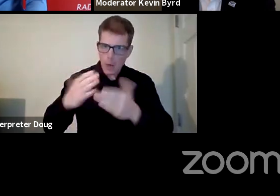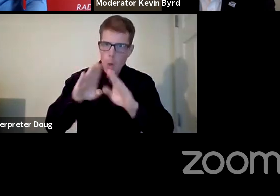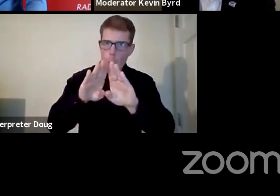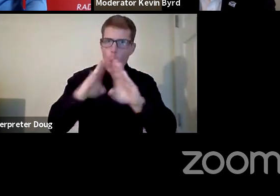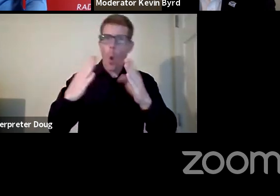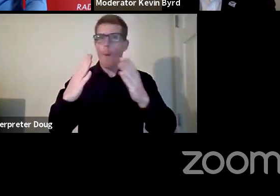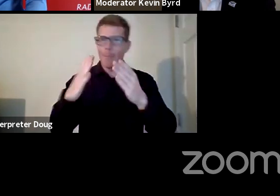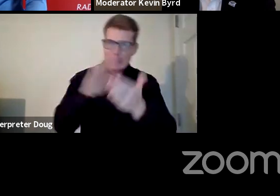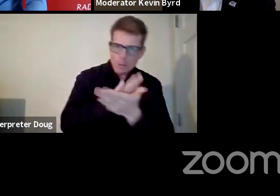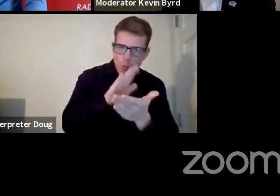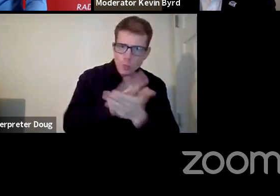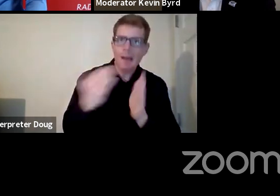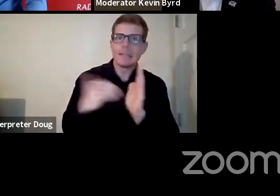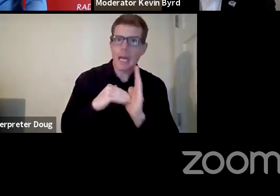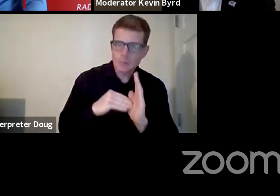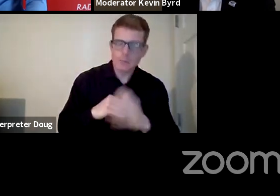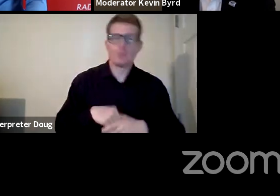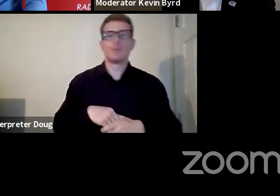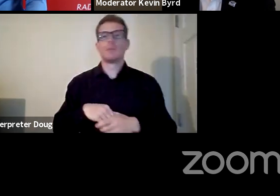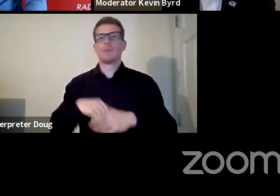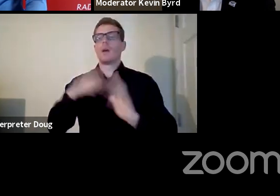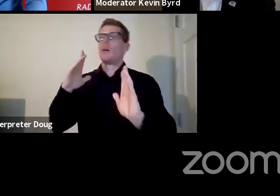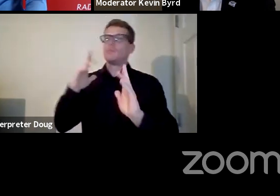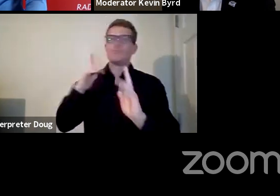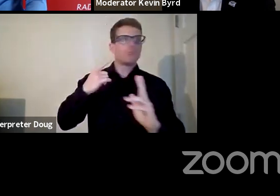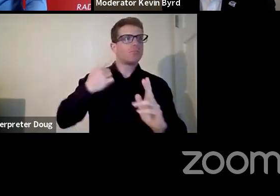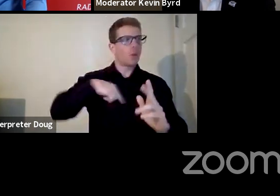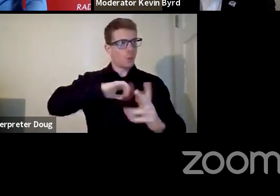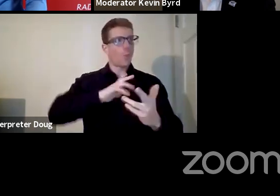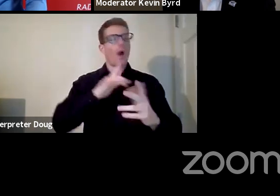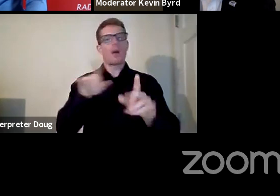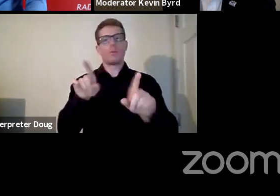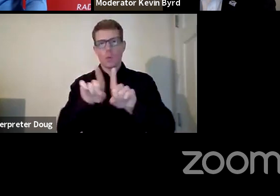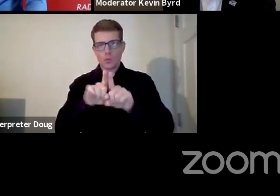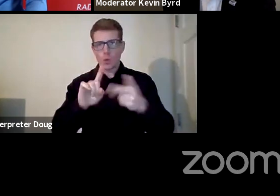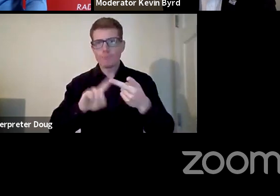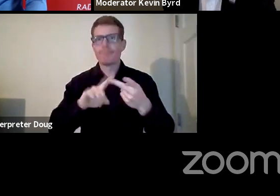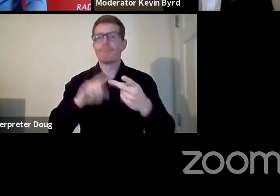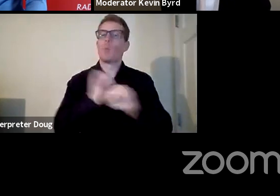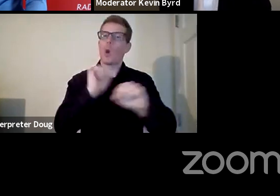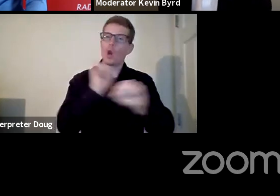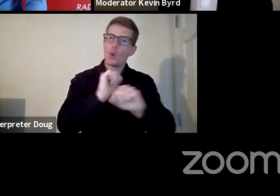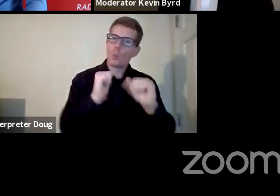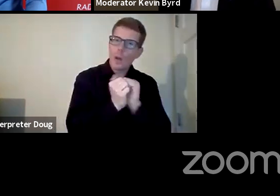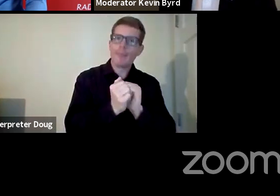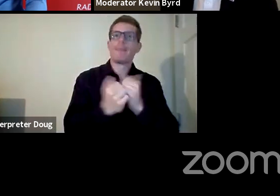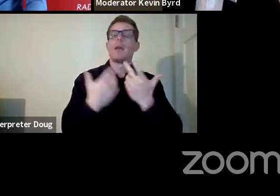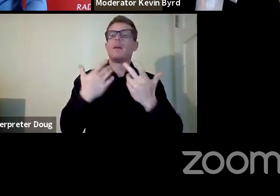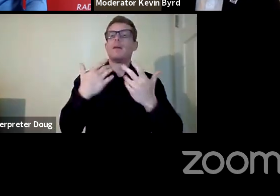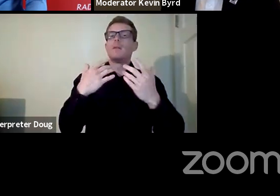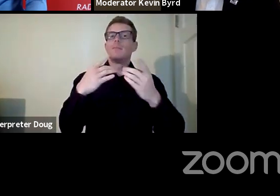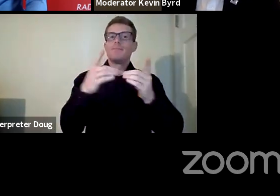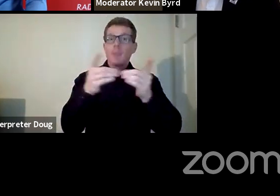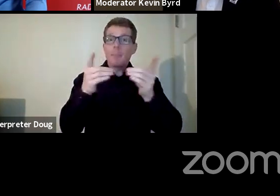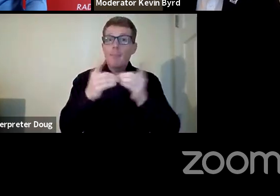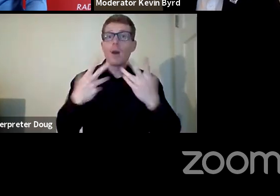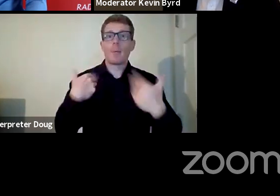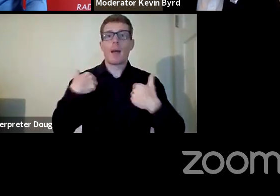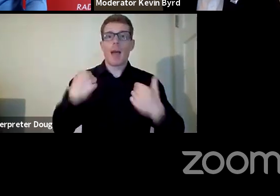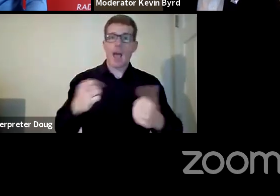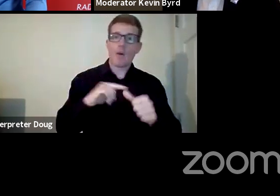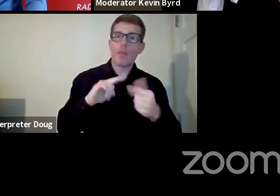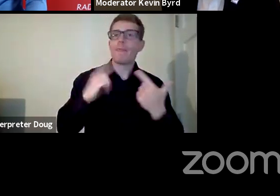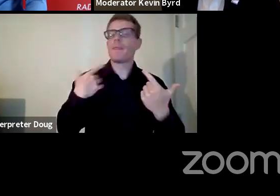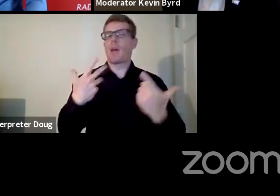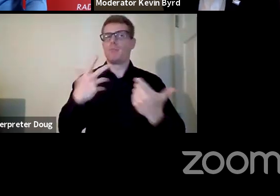been incredibly helpful to us. The state, the governor has a task force working on higher ed. The Council of Presidents,